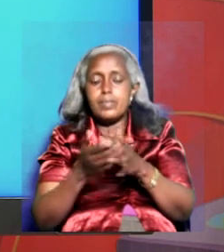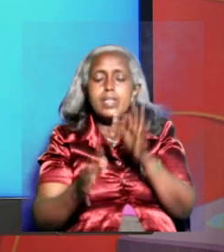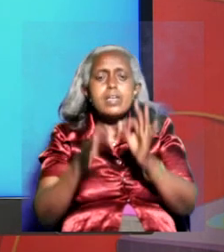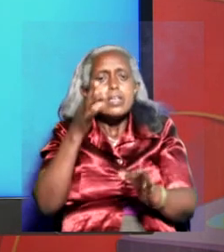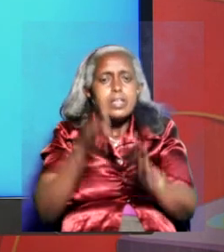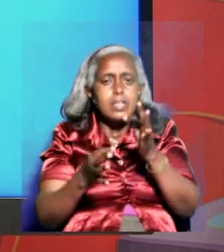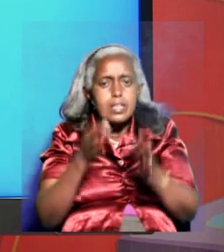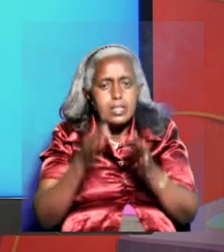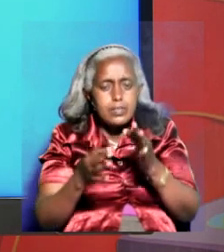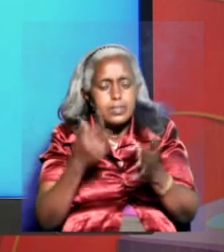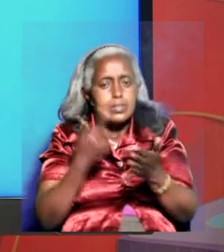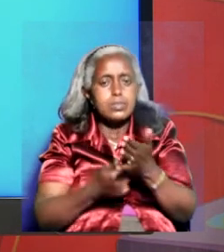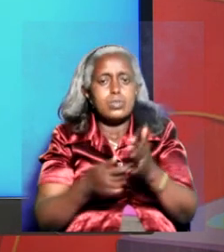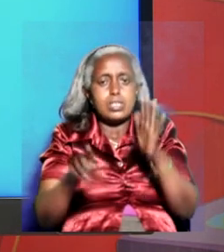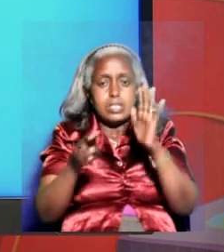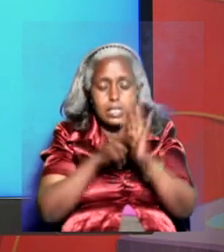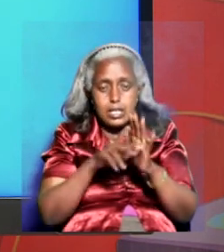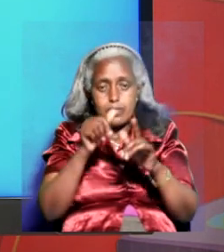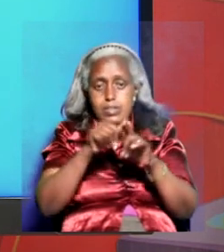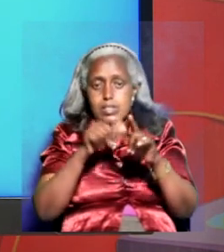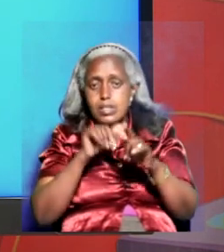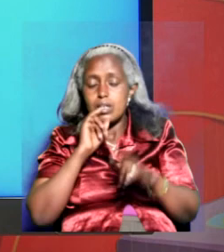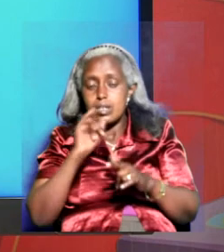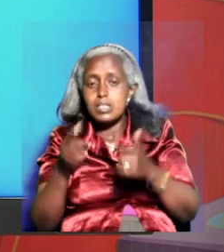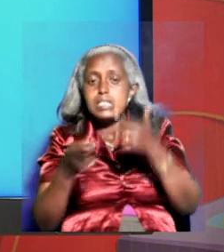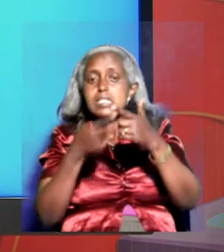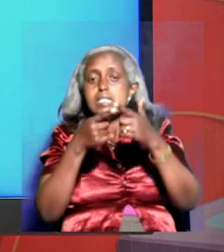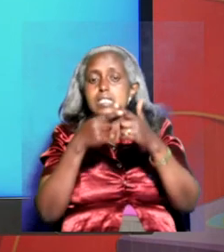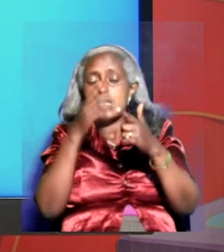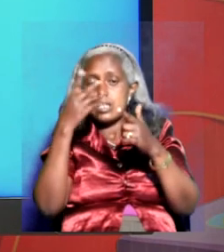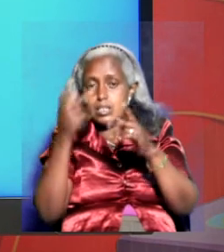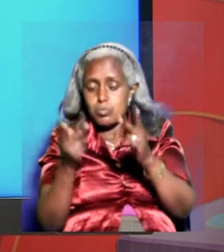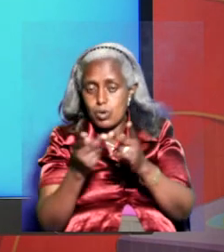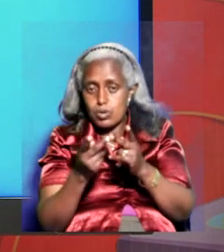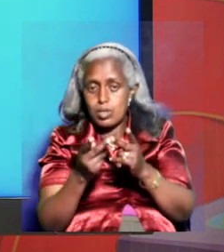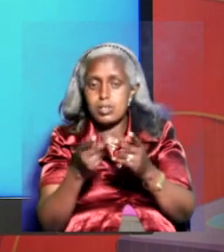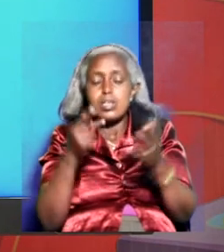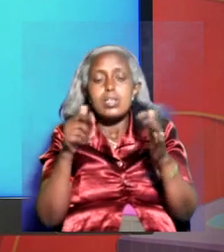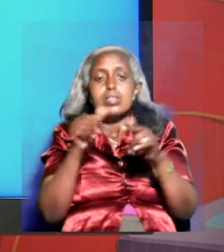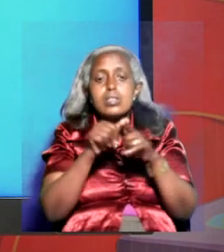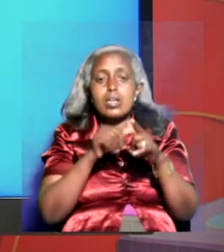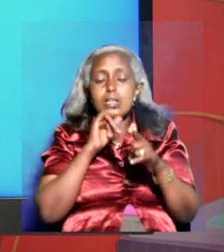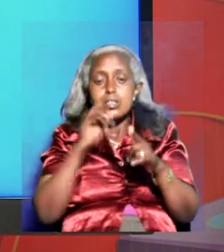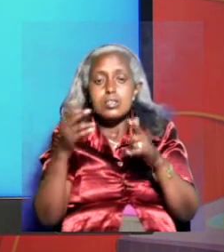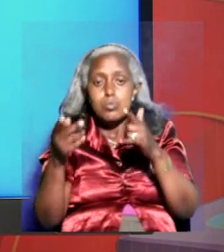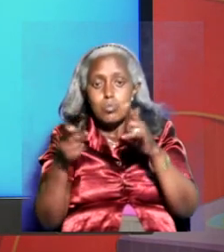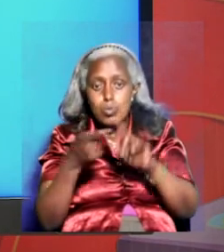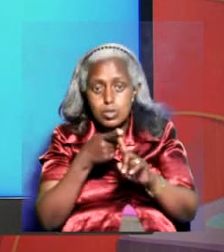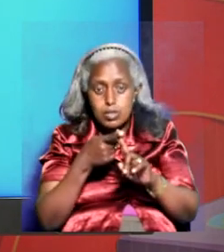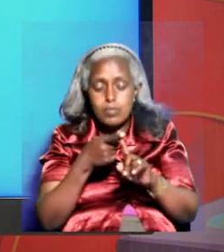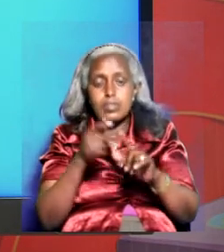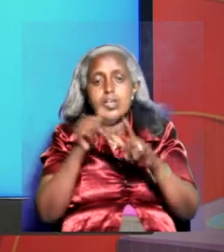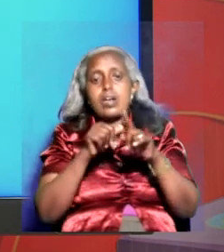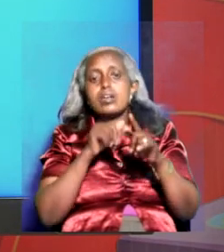If this one is negative, the angle found is in second quadrant. If the angle is positive, the angle is found in the first quadrant.